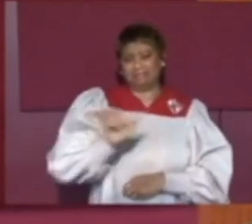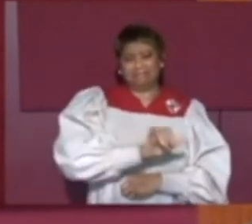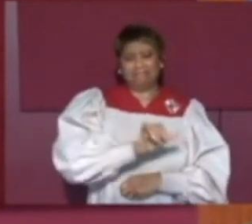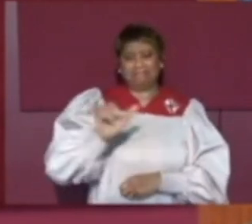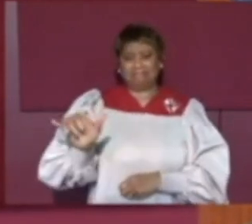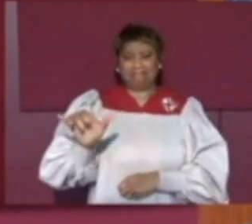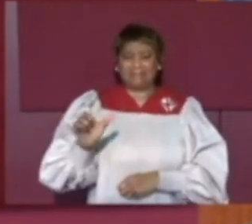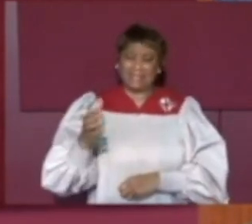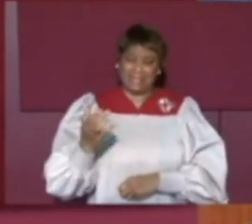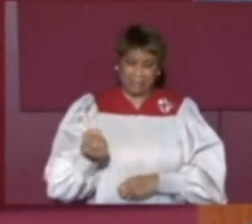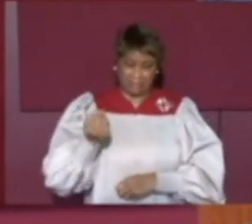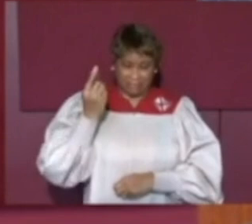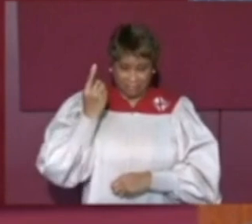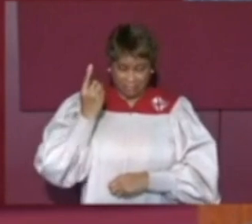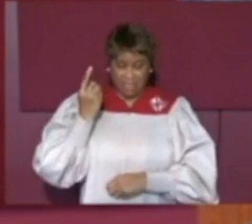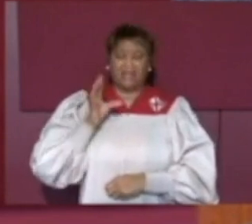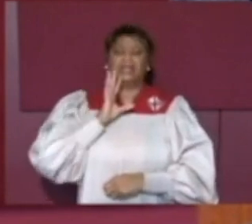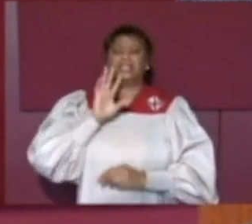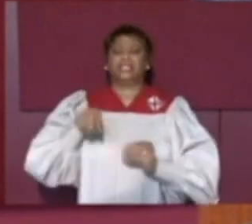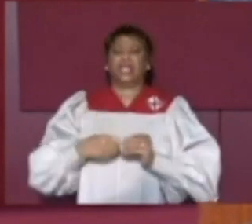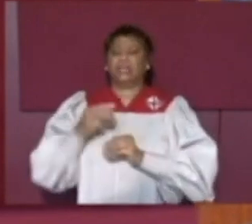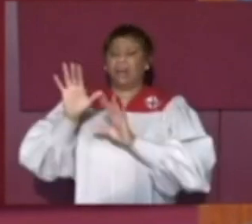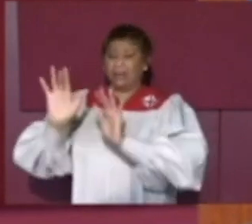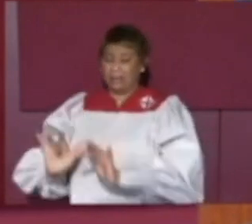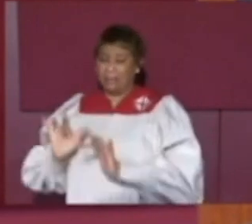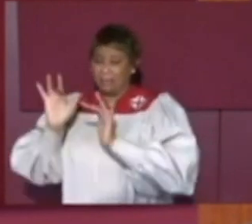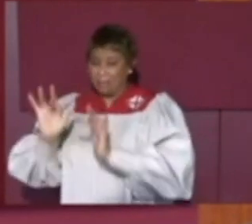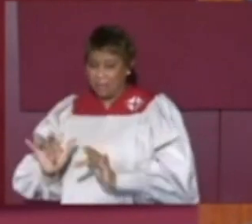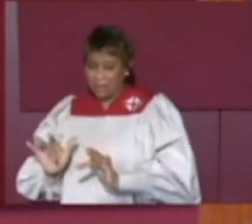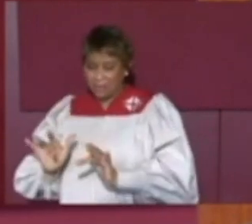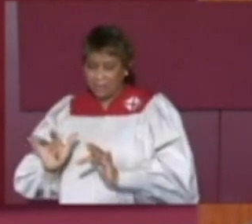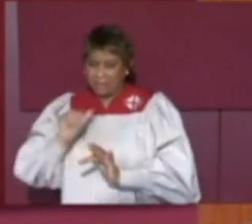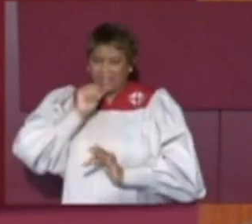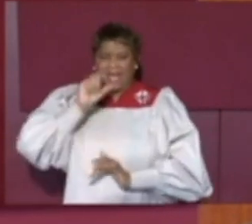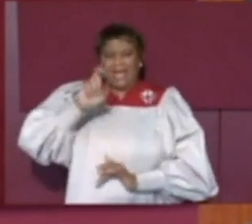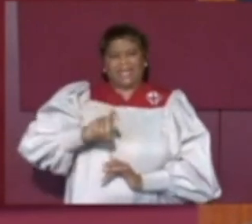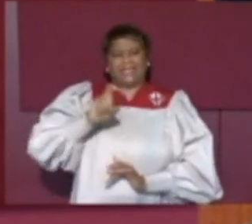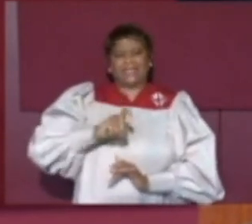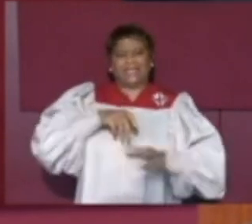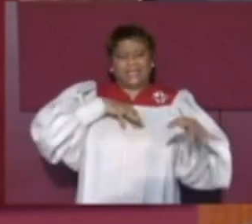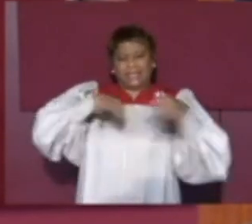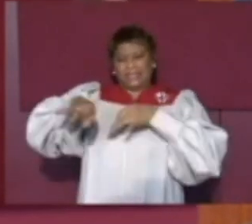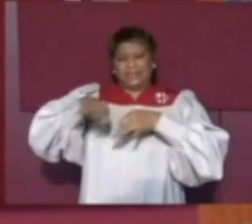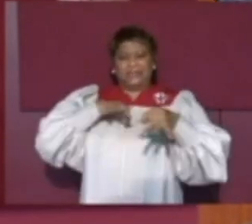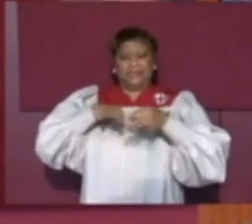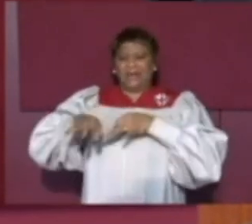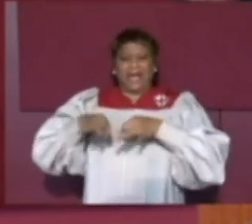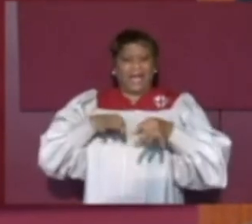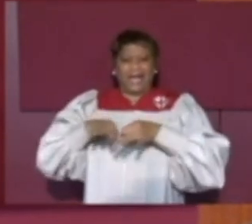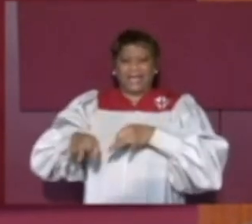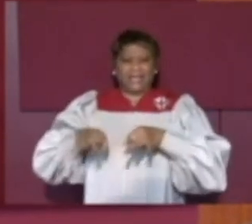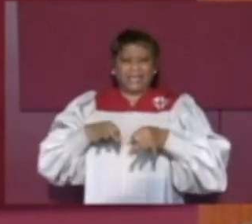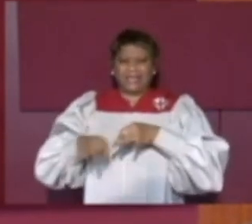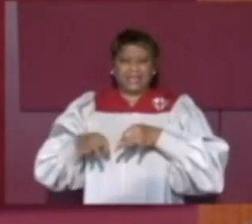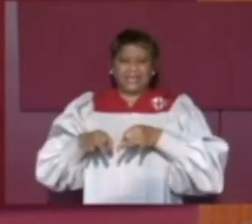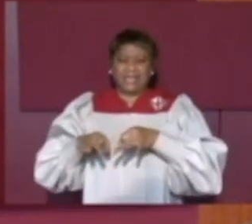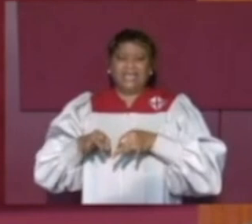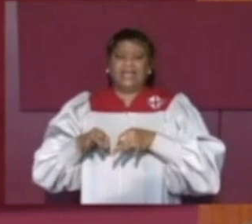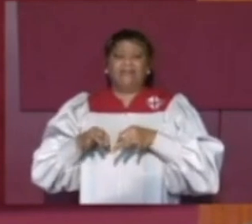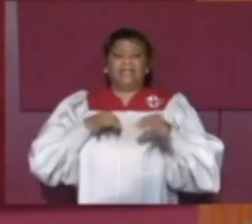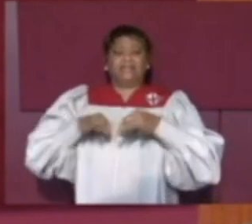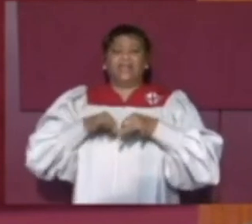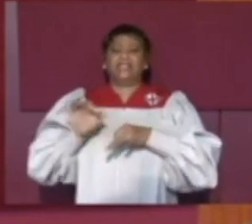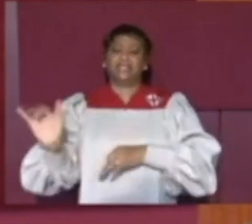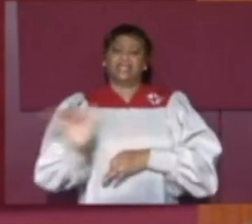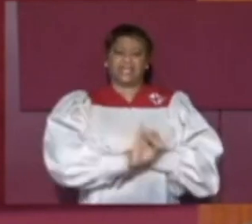to everybody? So as I'm talking about mercy, there's no need for me to define it any differently than how I defined